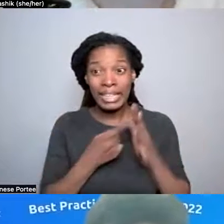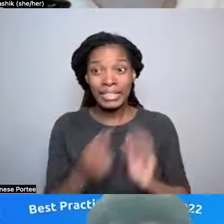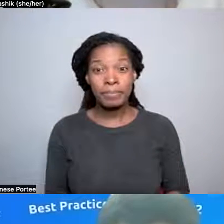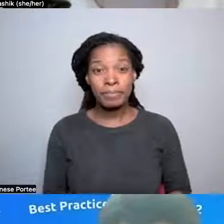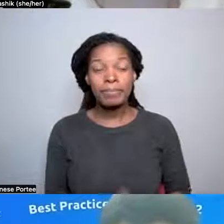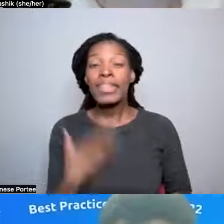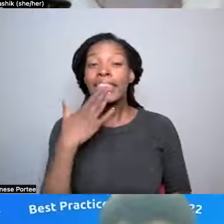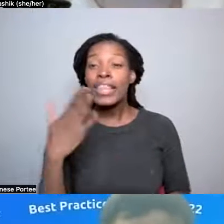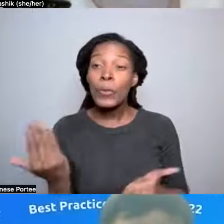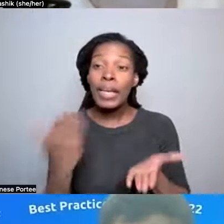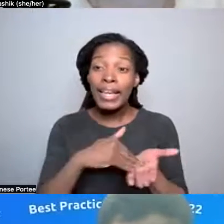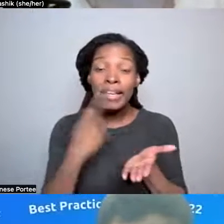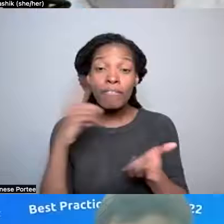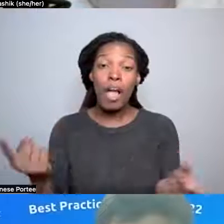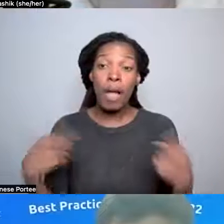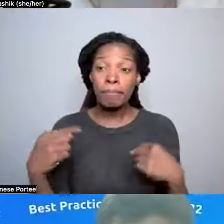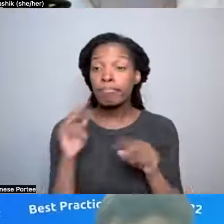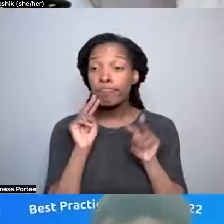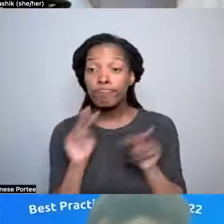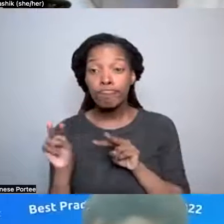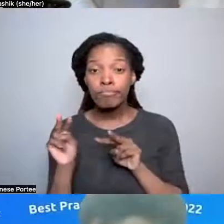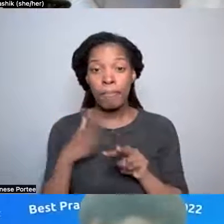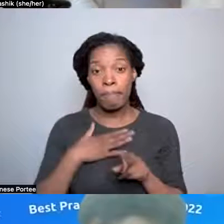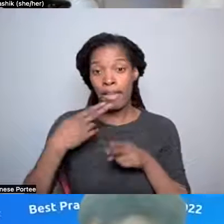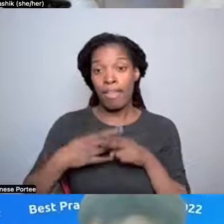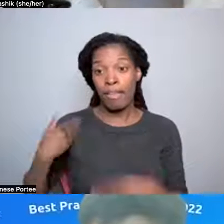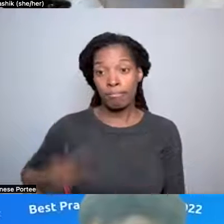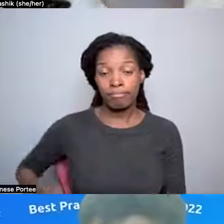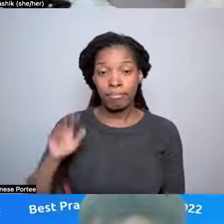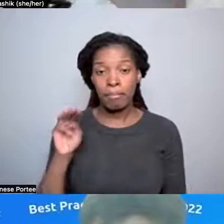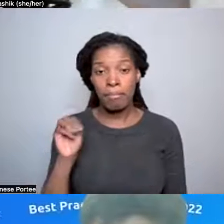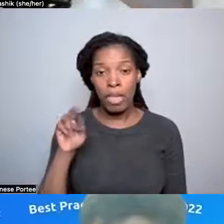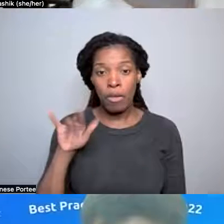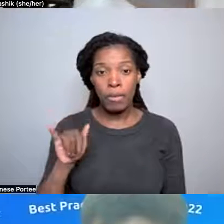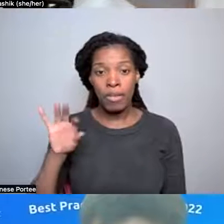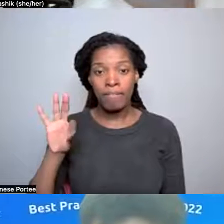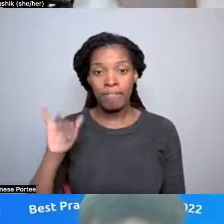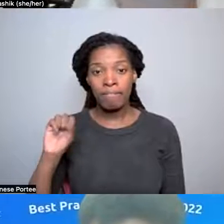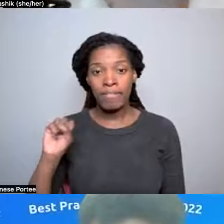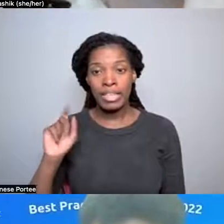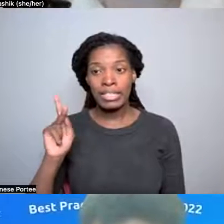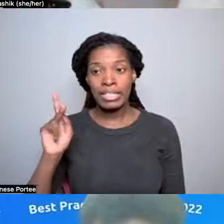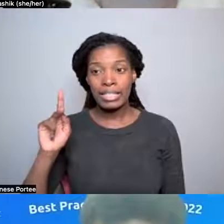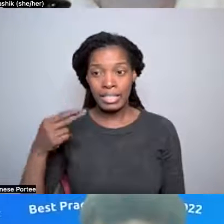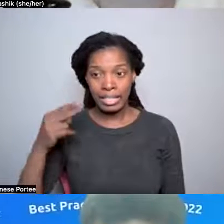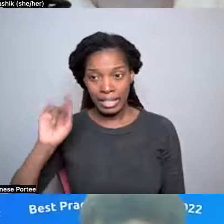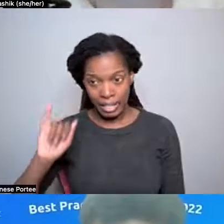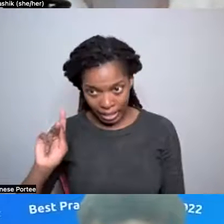for joining us. My name is Mary Fasher. I use she, her pronouns.